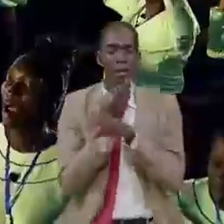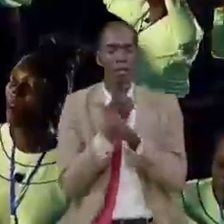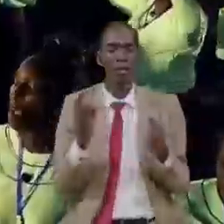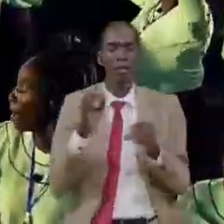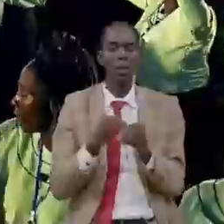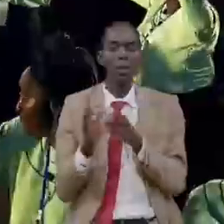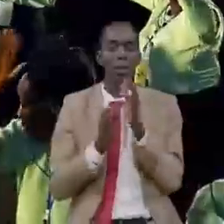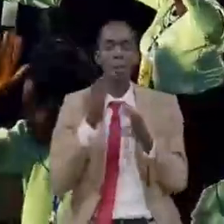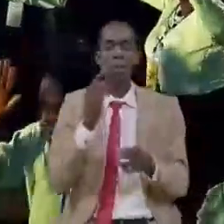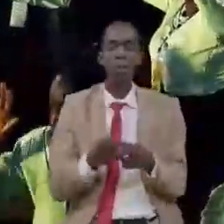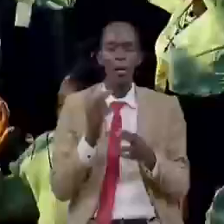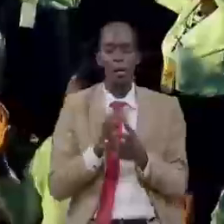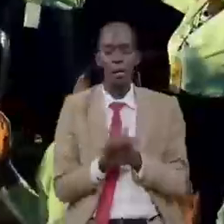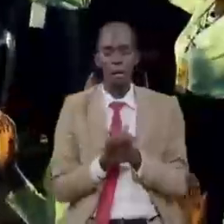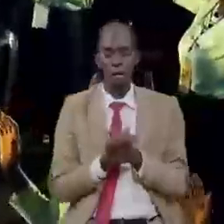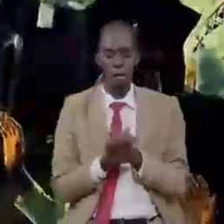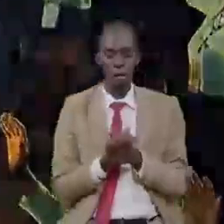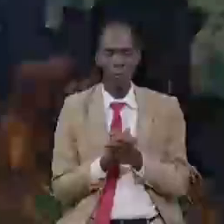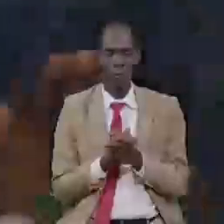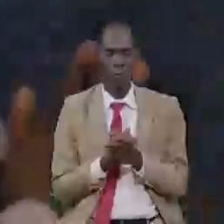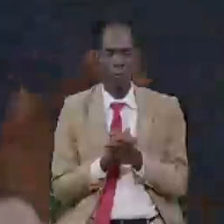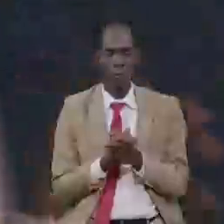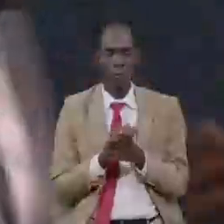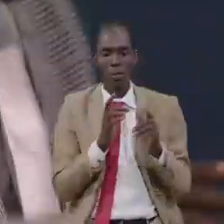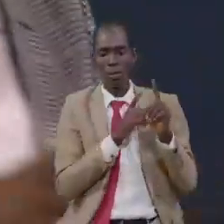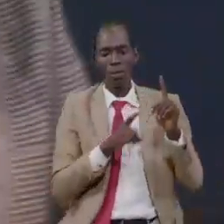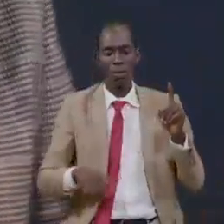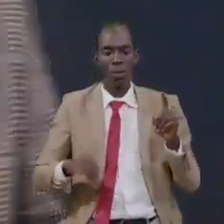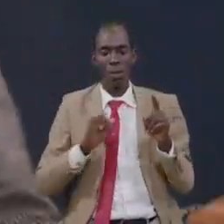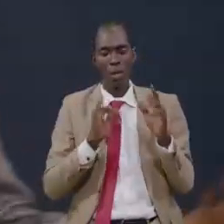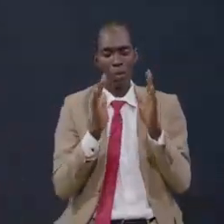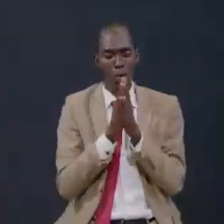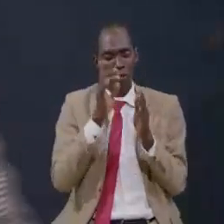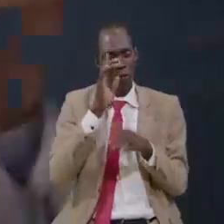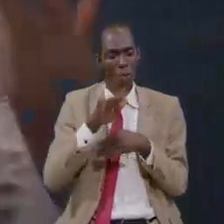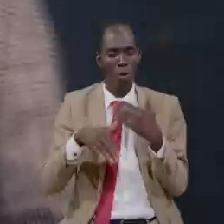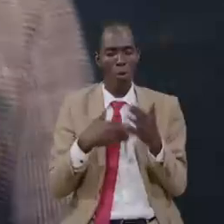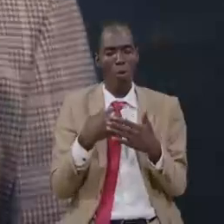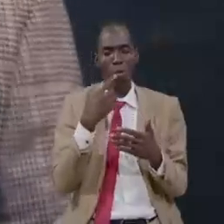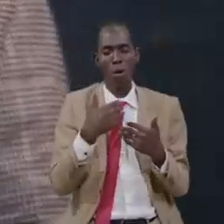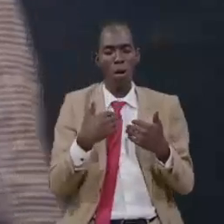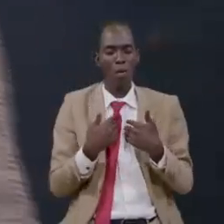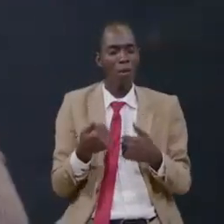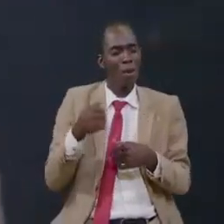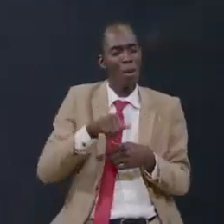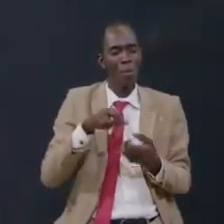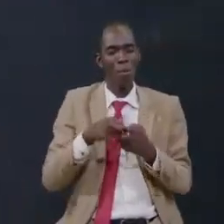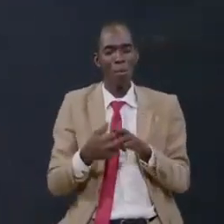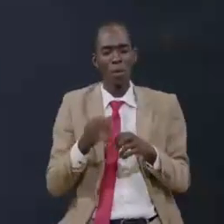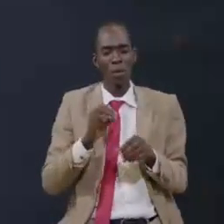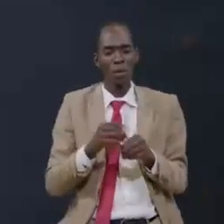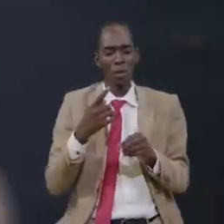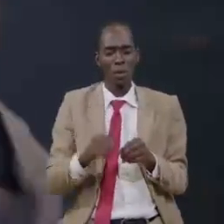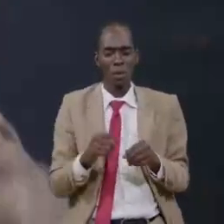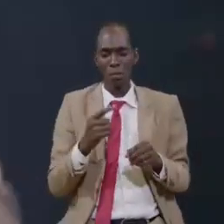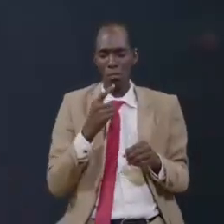Amen. Lord, I pray for those that have any problem in their blood system, whatever